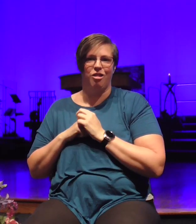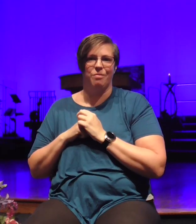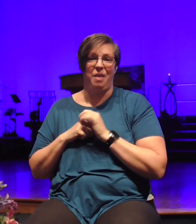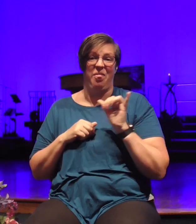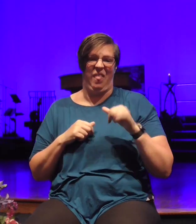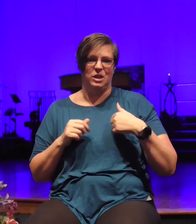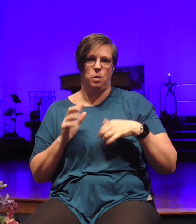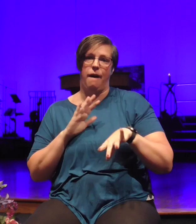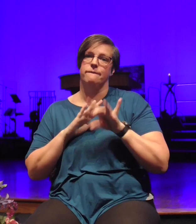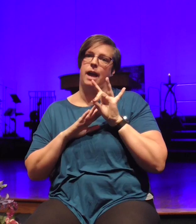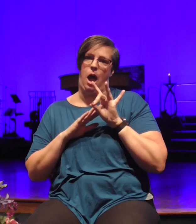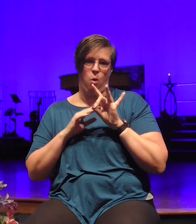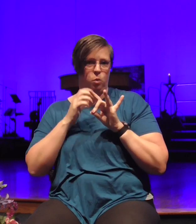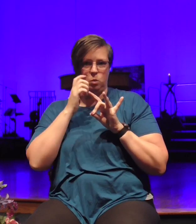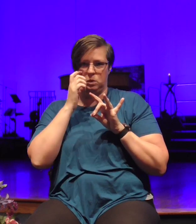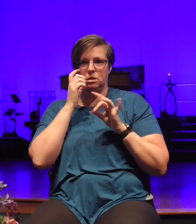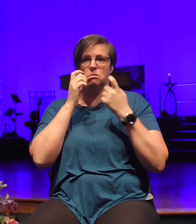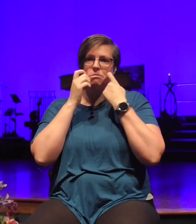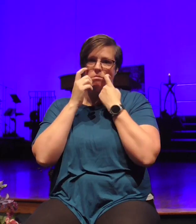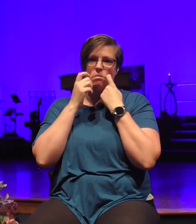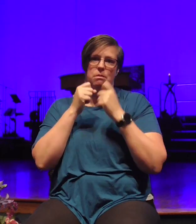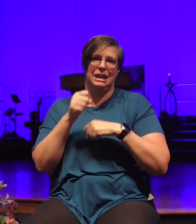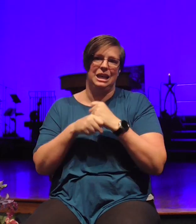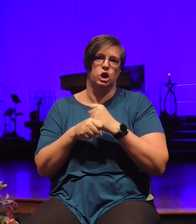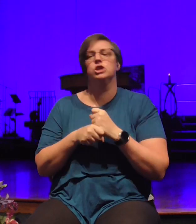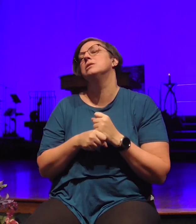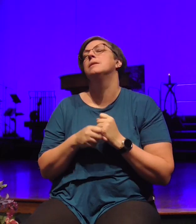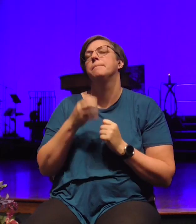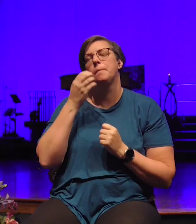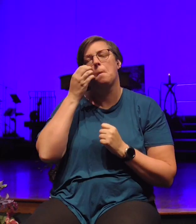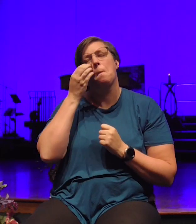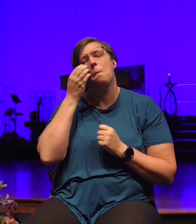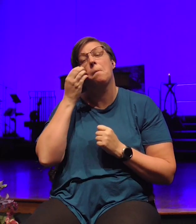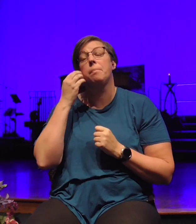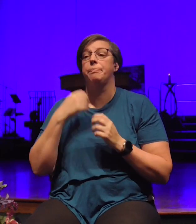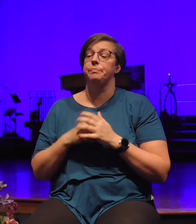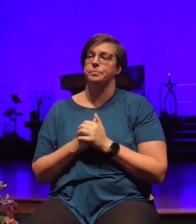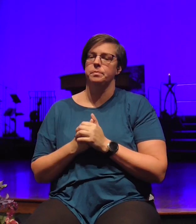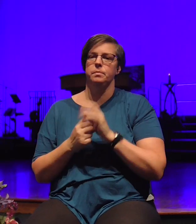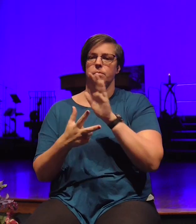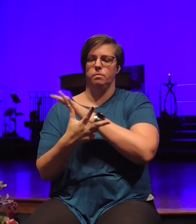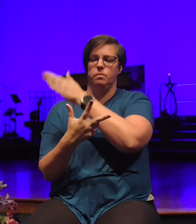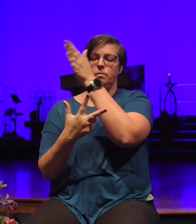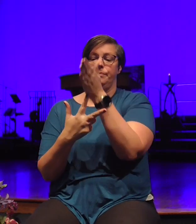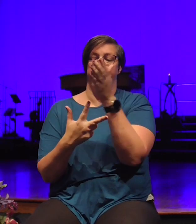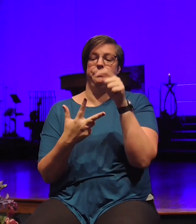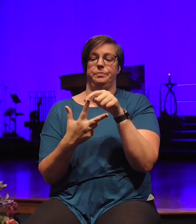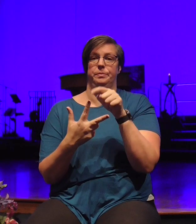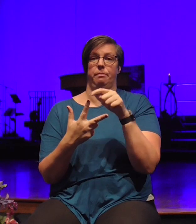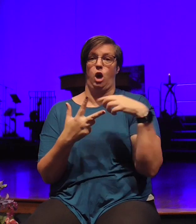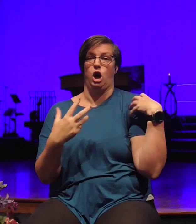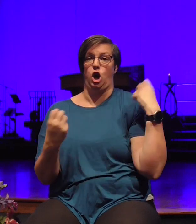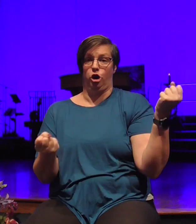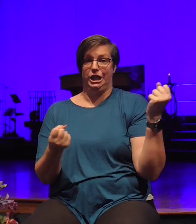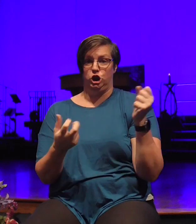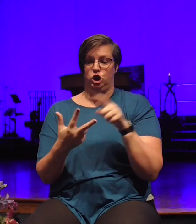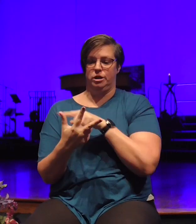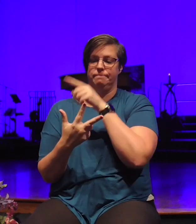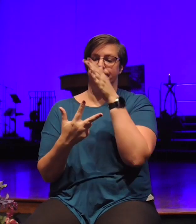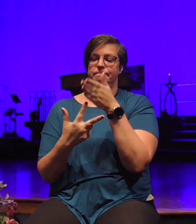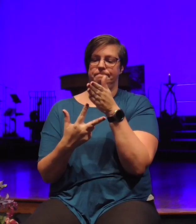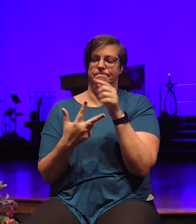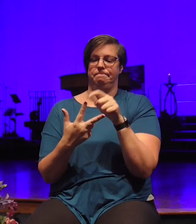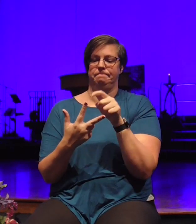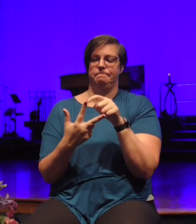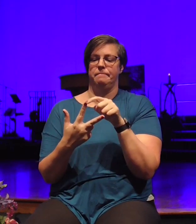found and discovered in these recent years. And the next courage I invite us to look at is then